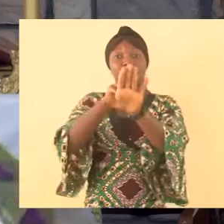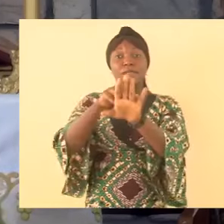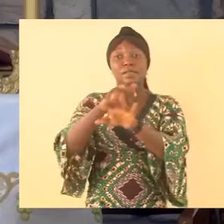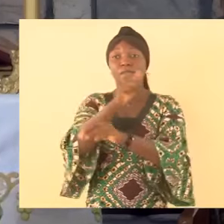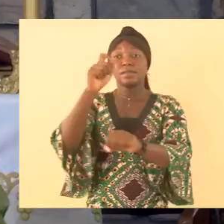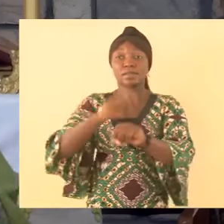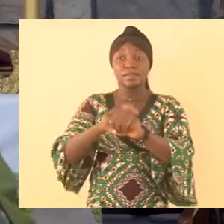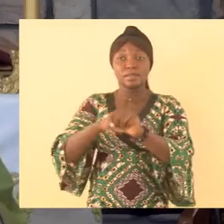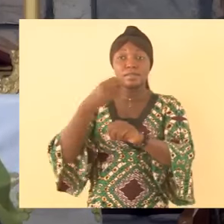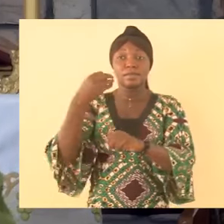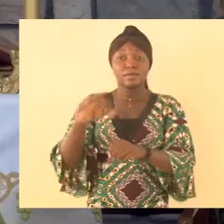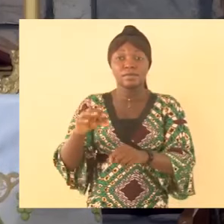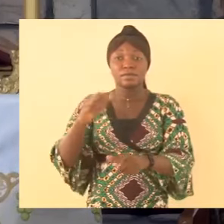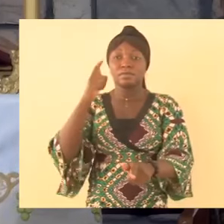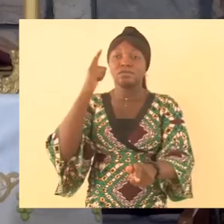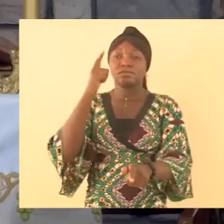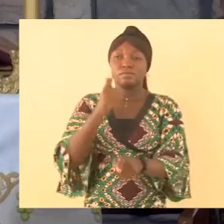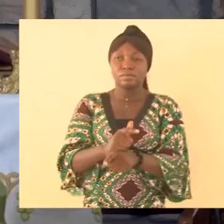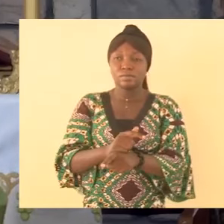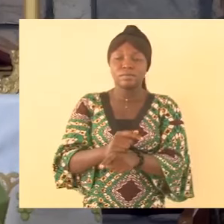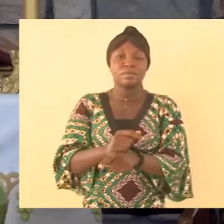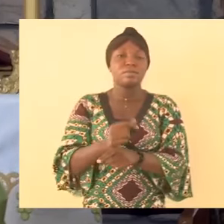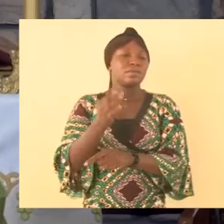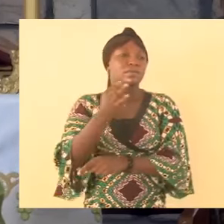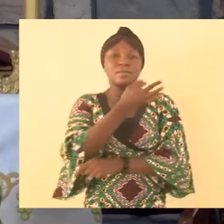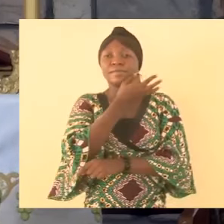At a time of acute famine,